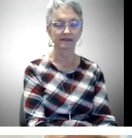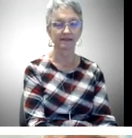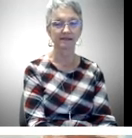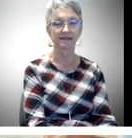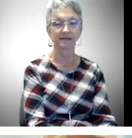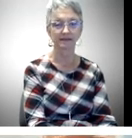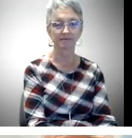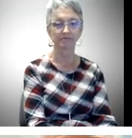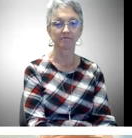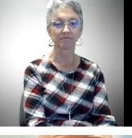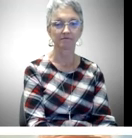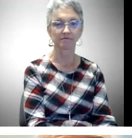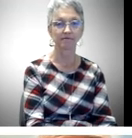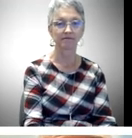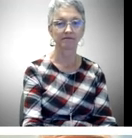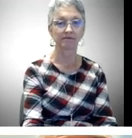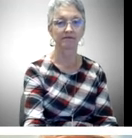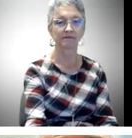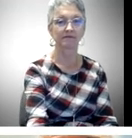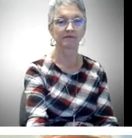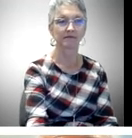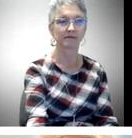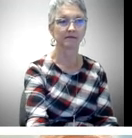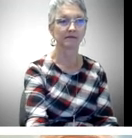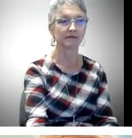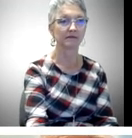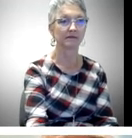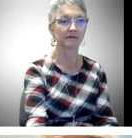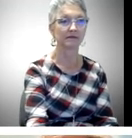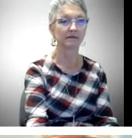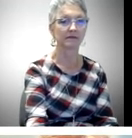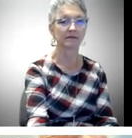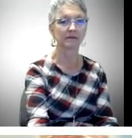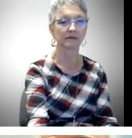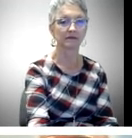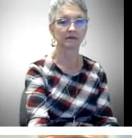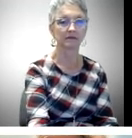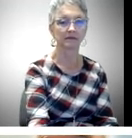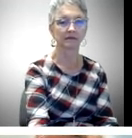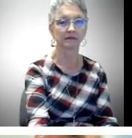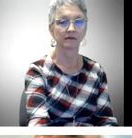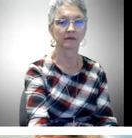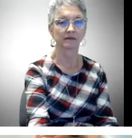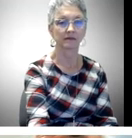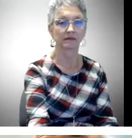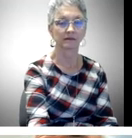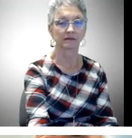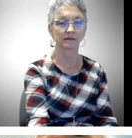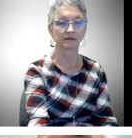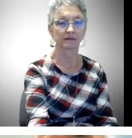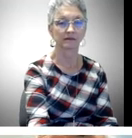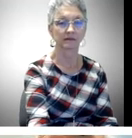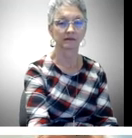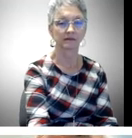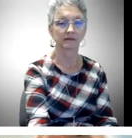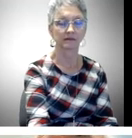them. And, you know, I just think for all of us, how many of us have made bad decisions in our life? You know, I